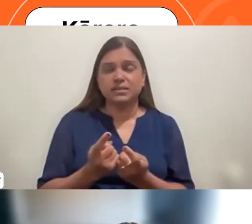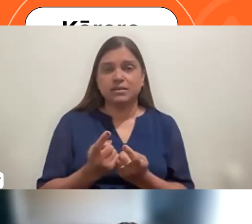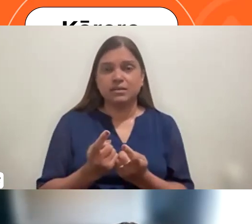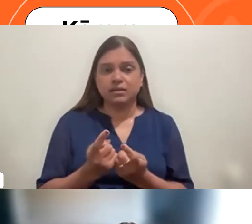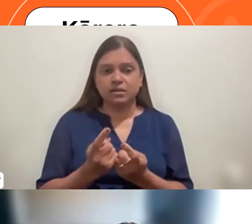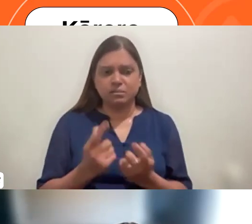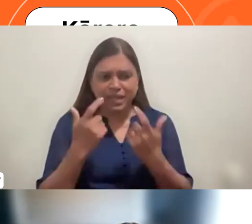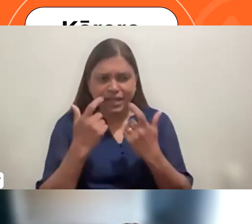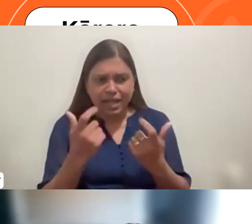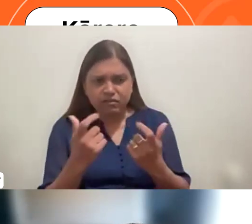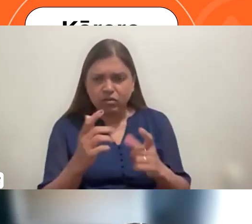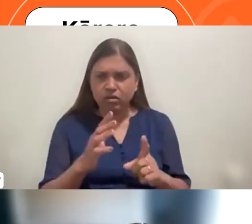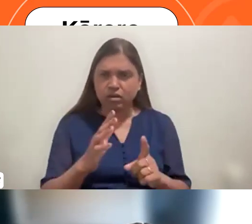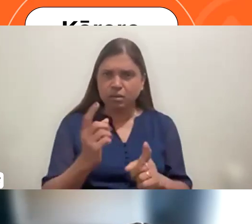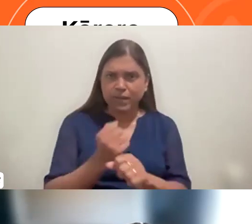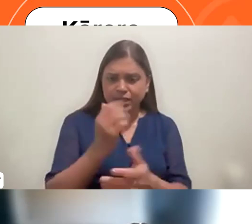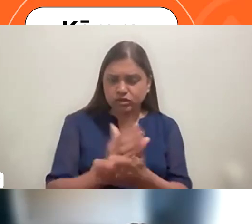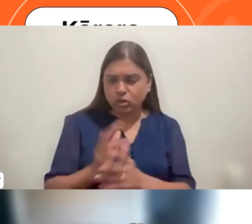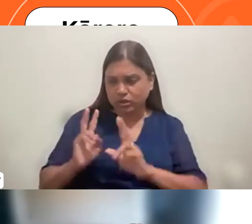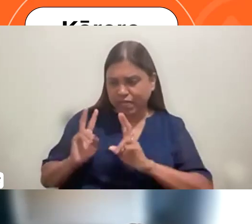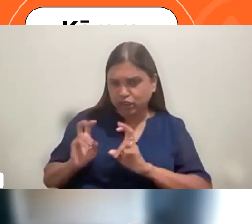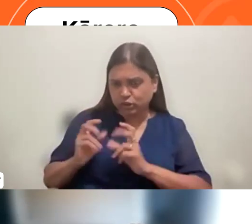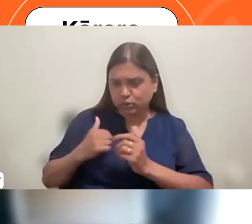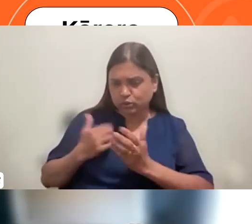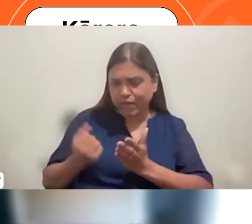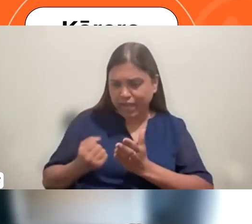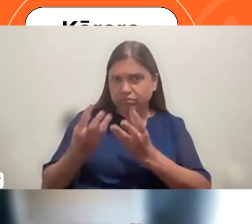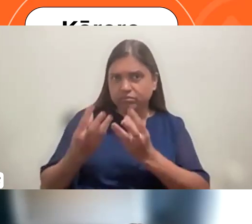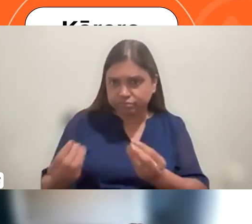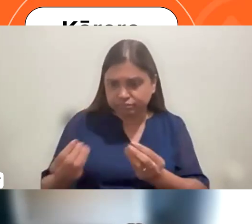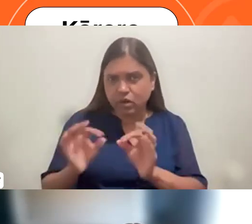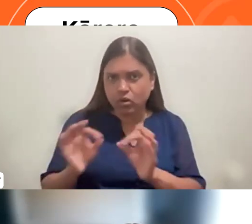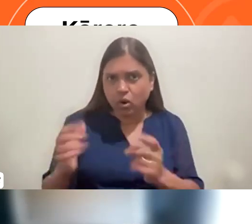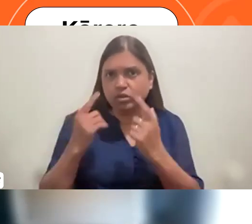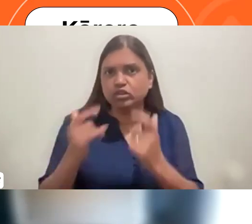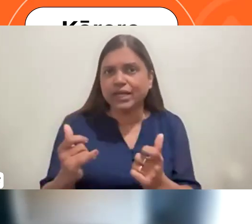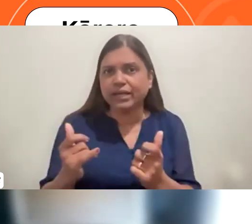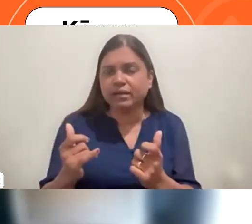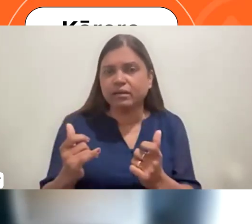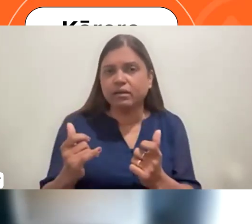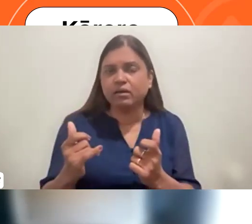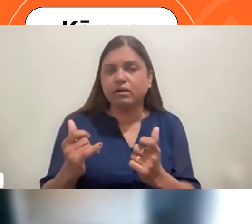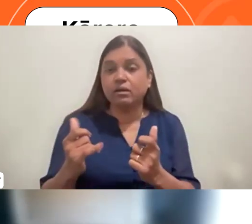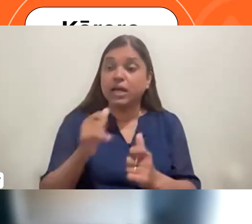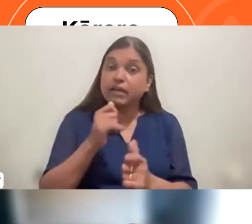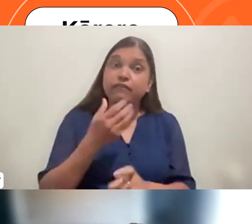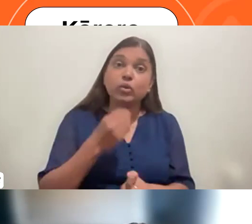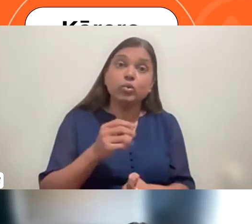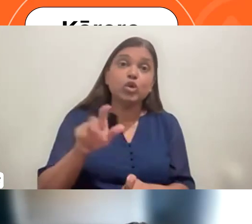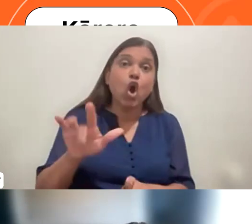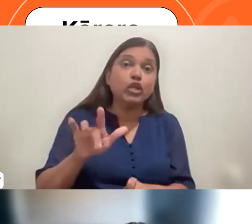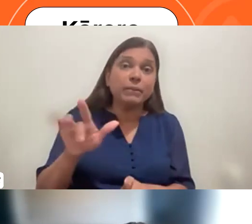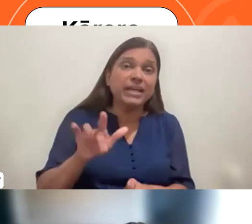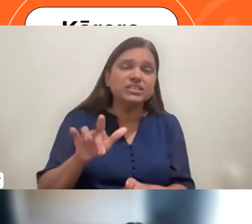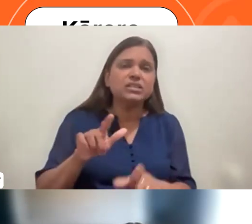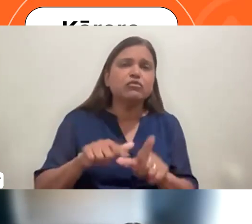of issues that apply to specific assistive technologies. Also, it's fine to use automation like evaluation tools to help